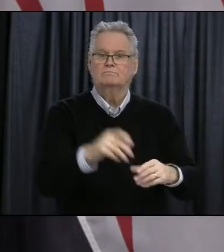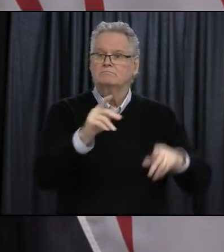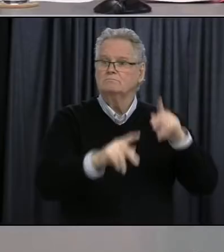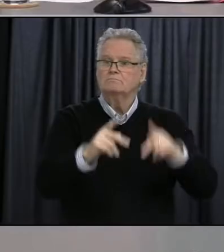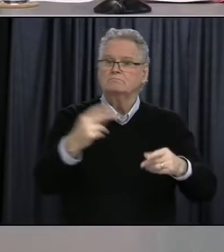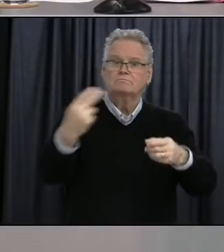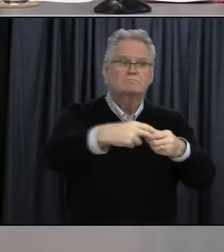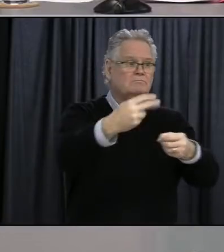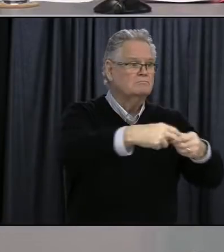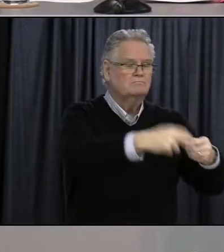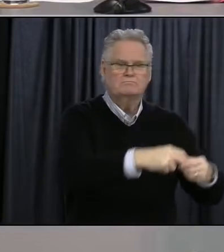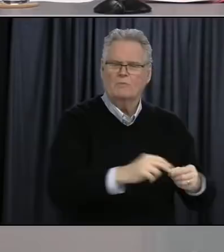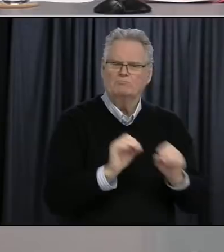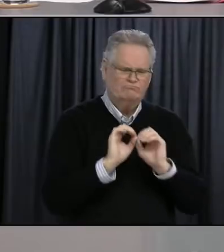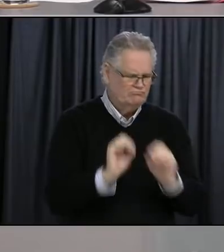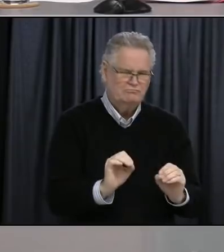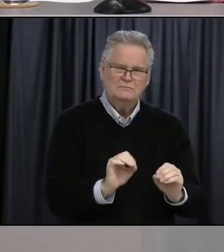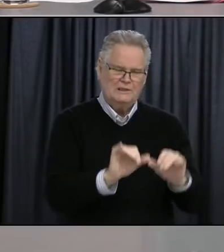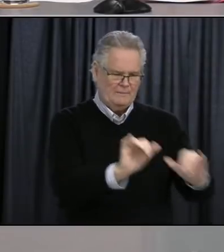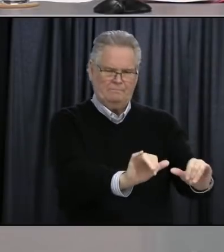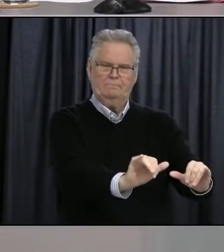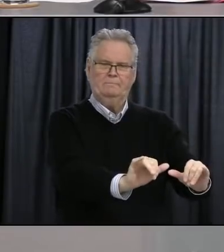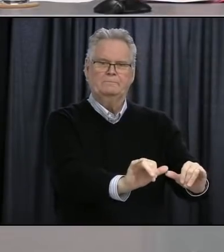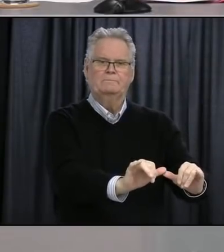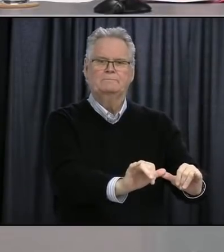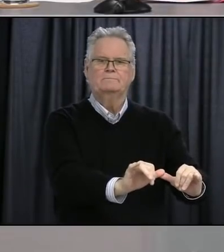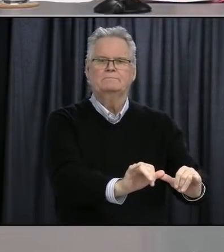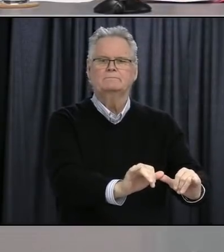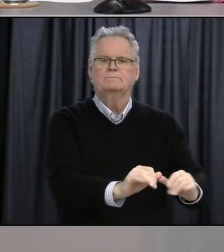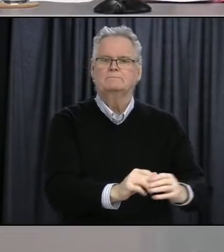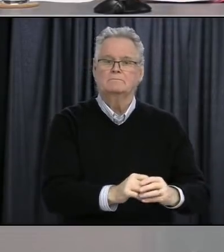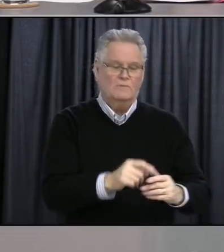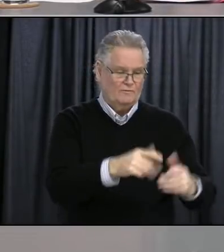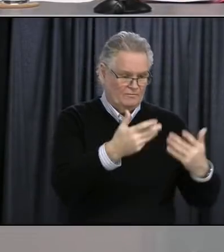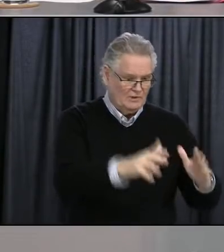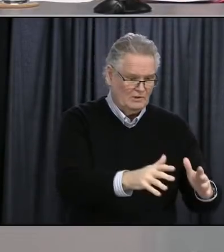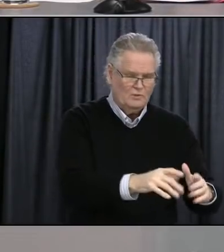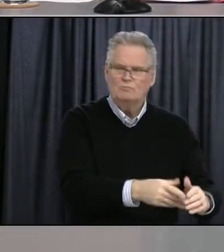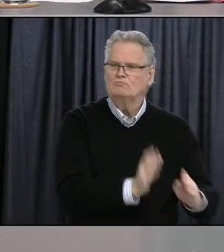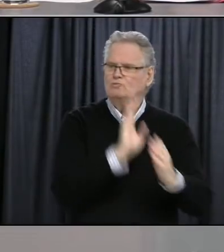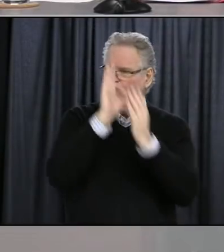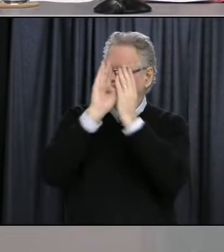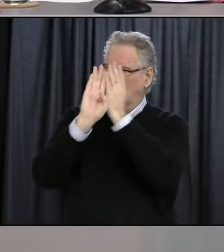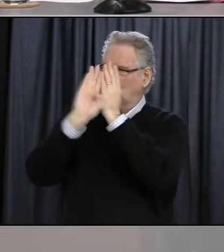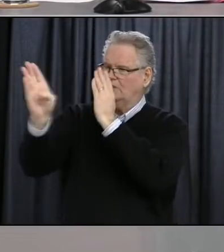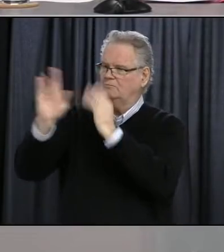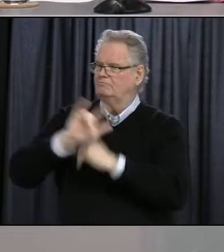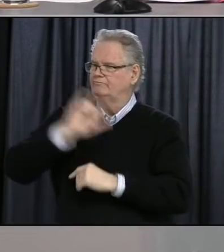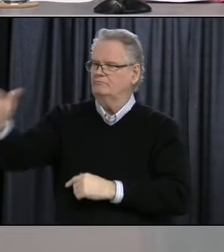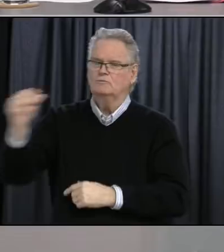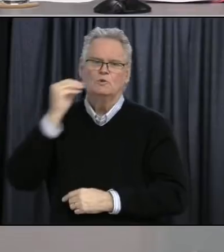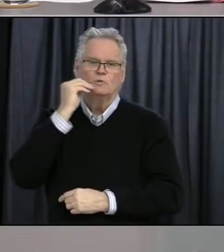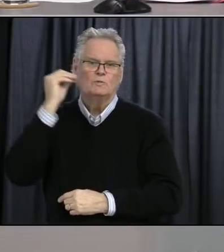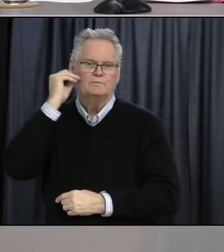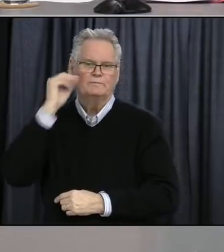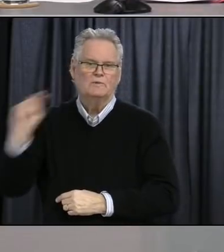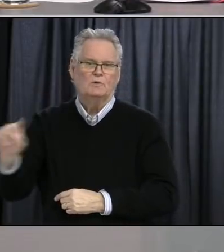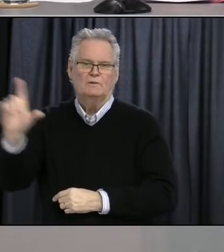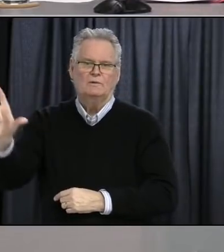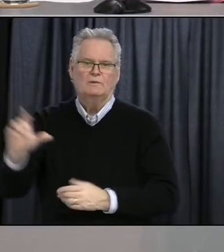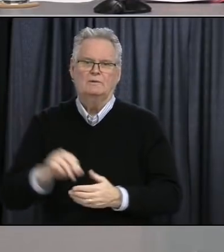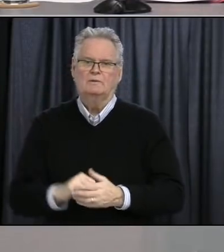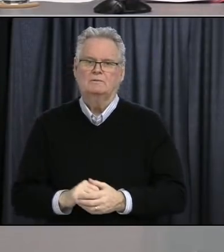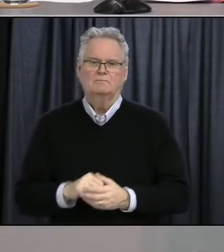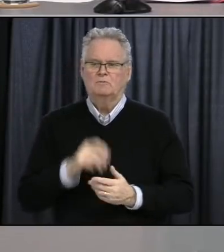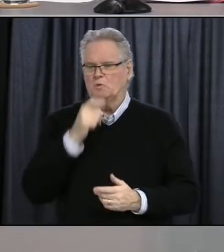Thank you. Our next questions are from Noah Shepard with VOCM. Please go ahead. Thank you. I was